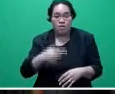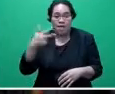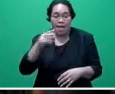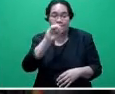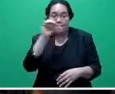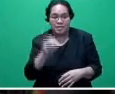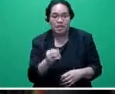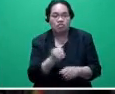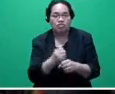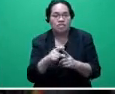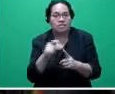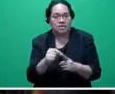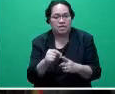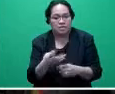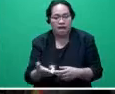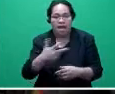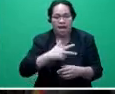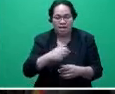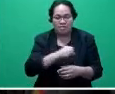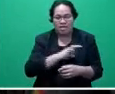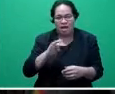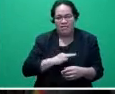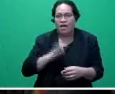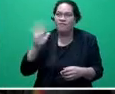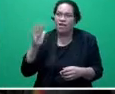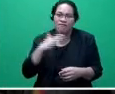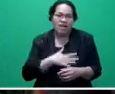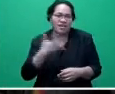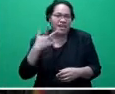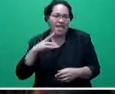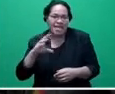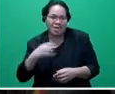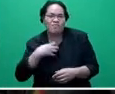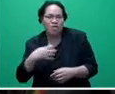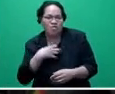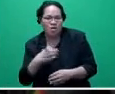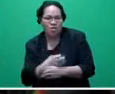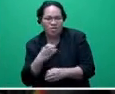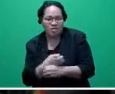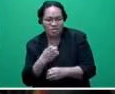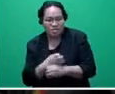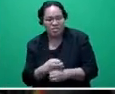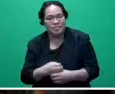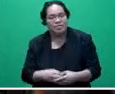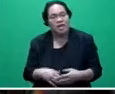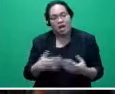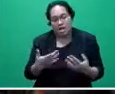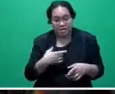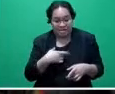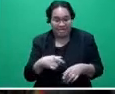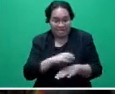GDP, having to employ around 580 plus workers Fiji-wide, with the biggest surface mass, more than